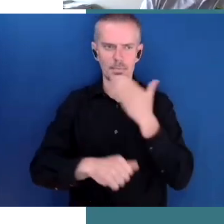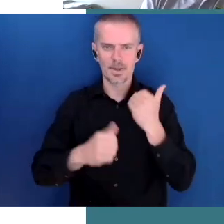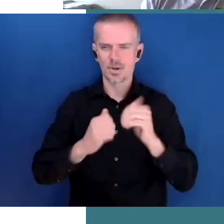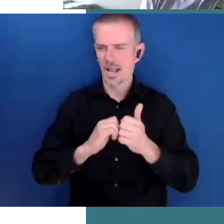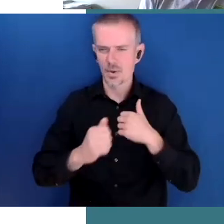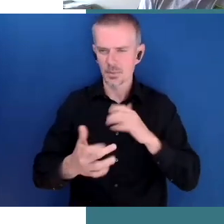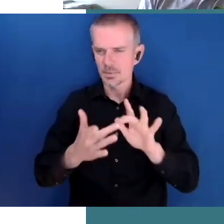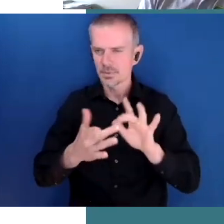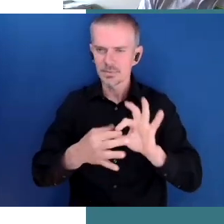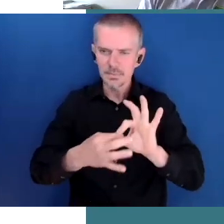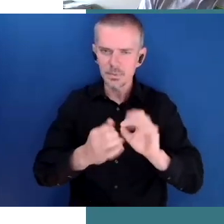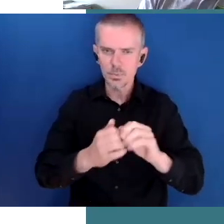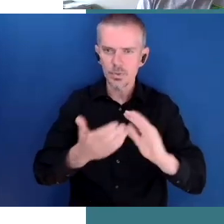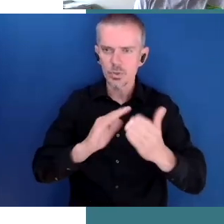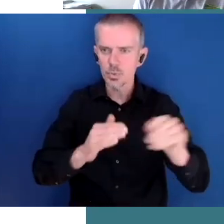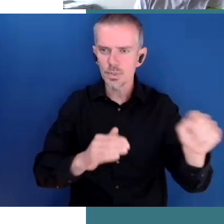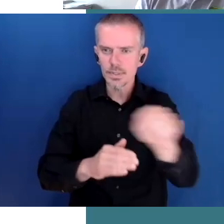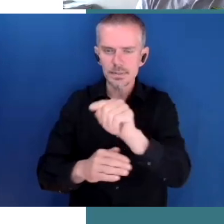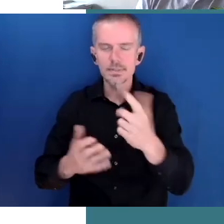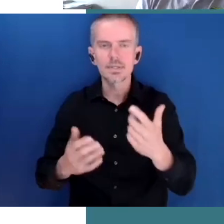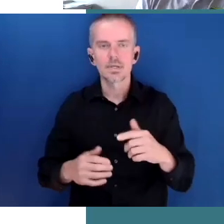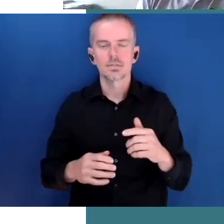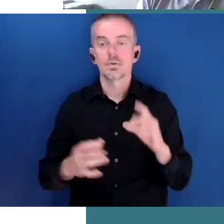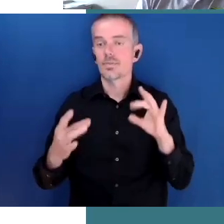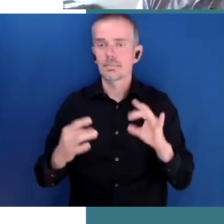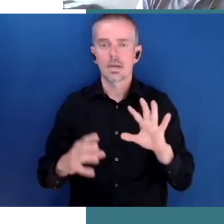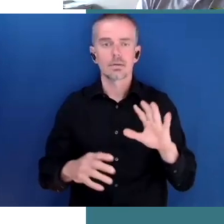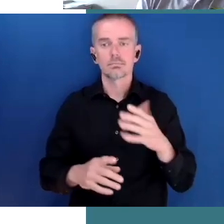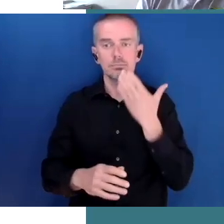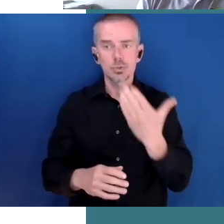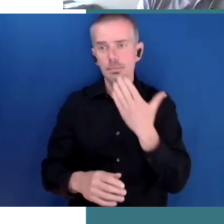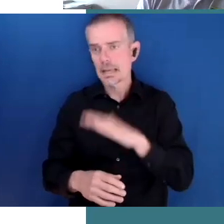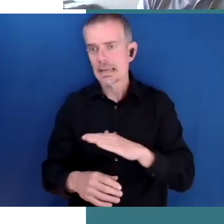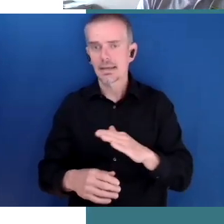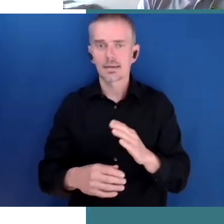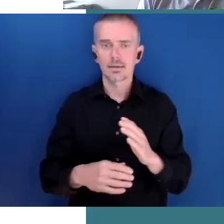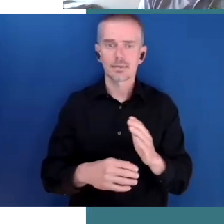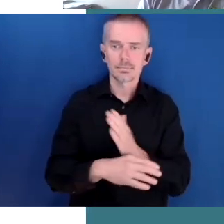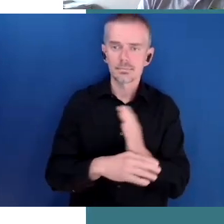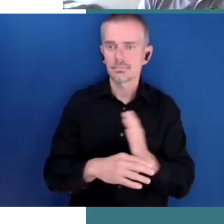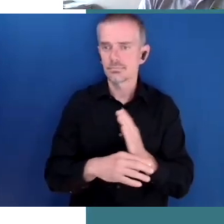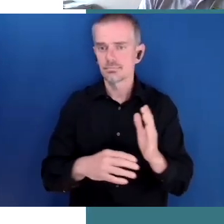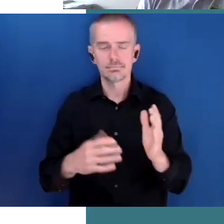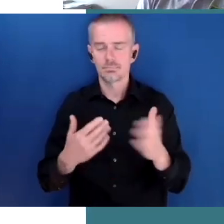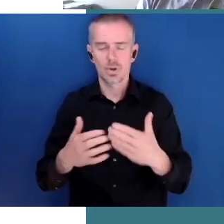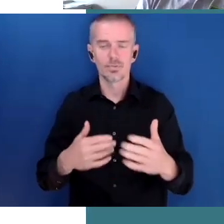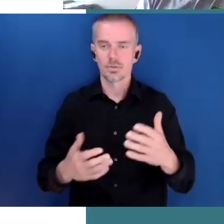do that. So feedback, positive, negative, or anything in between, we're also very happy to